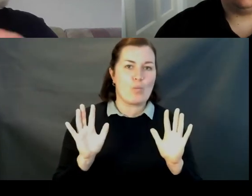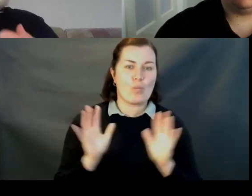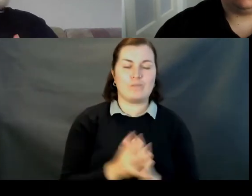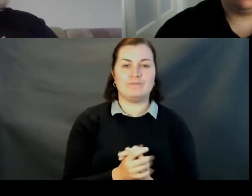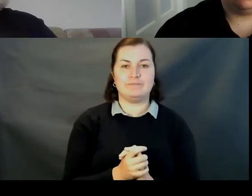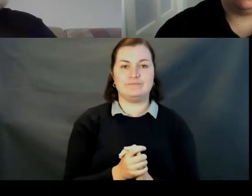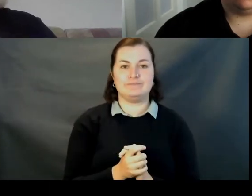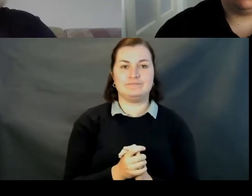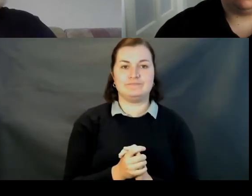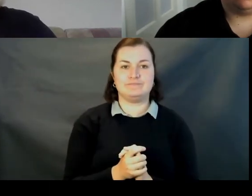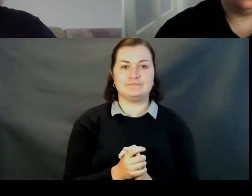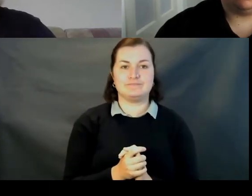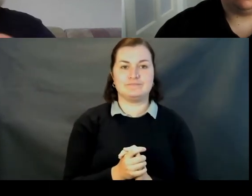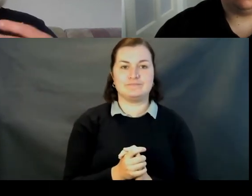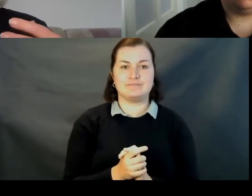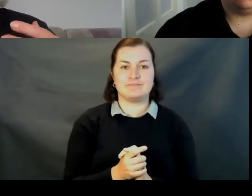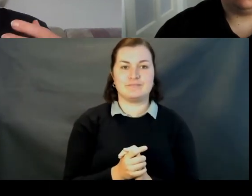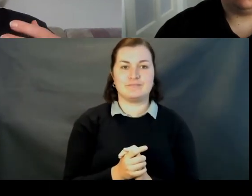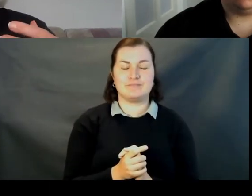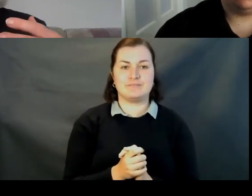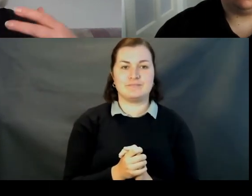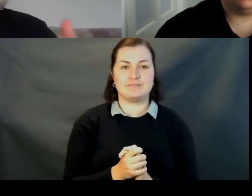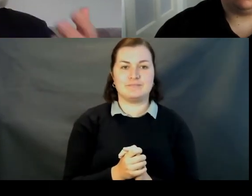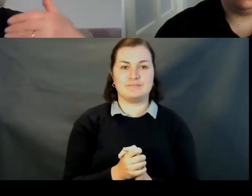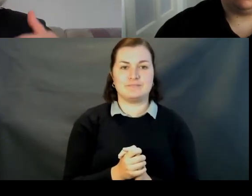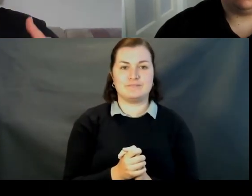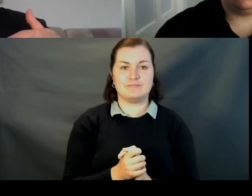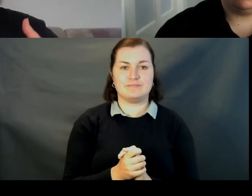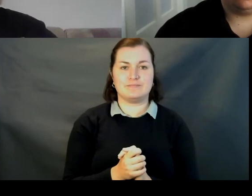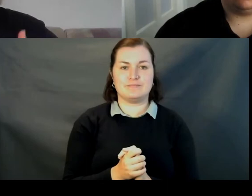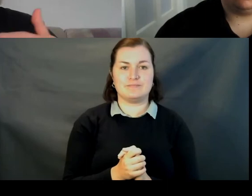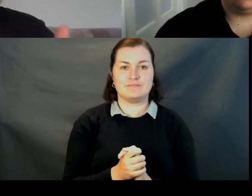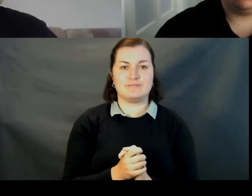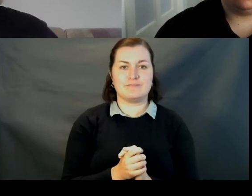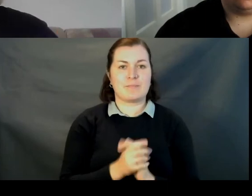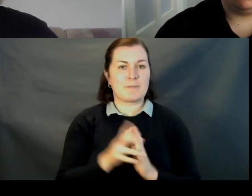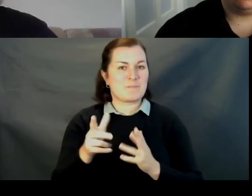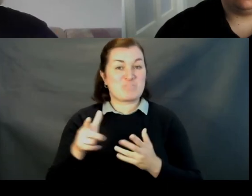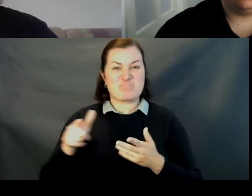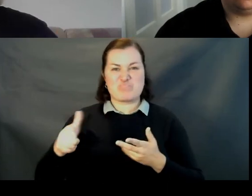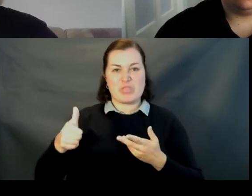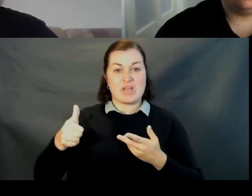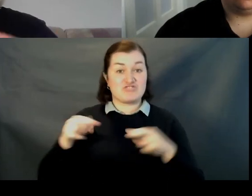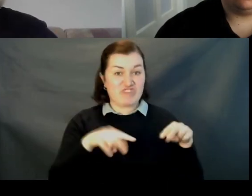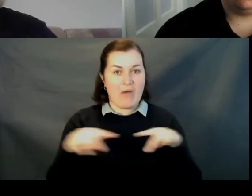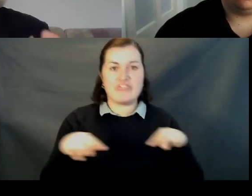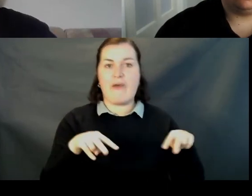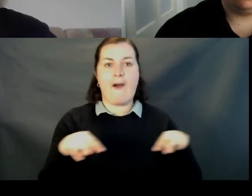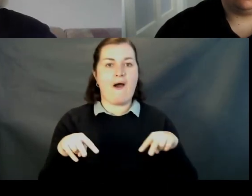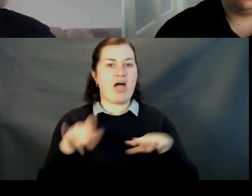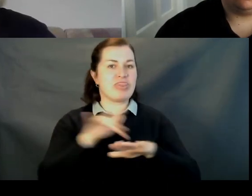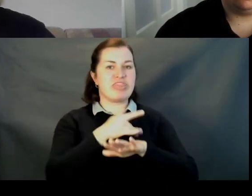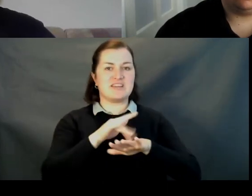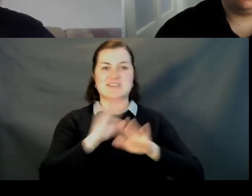and in mosques and in temples, so that they go to the audience rather than the audience going to them. So, you know,